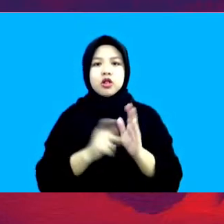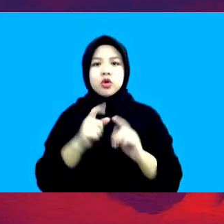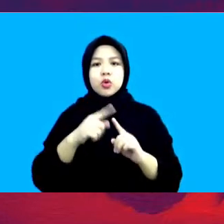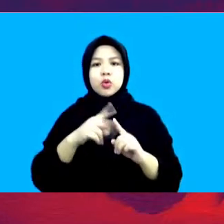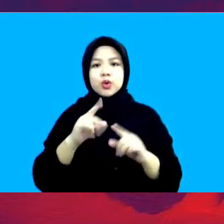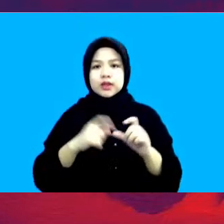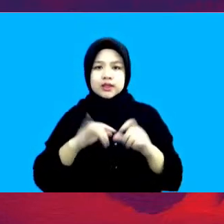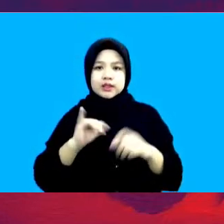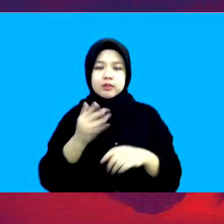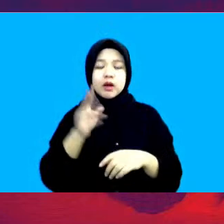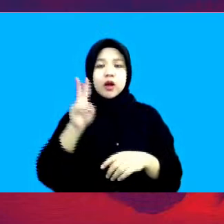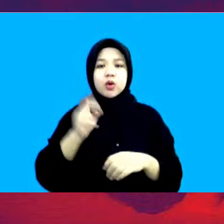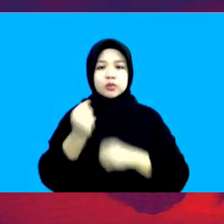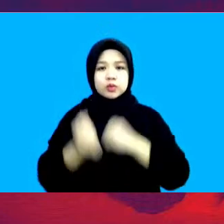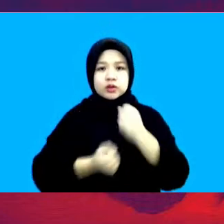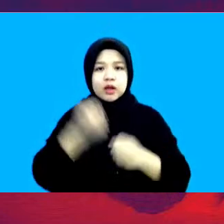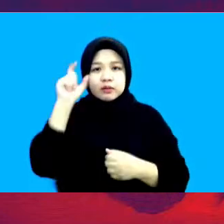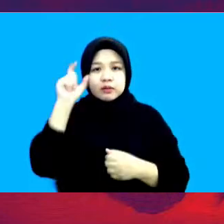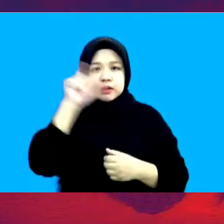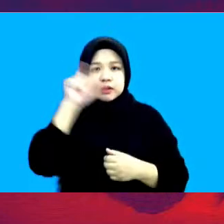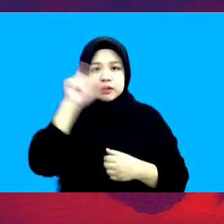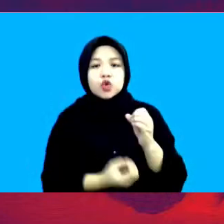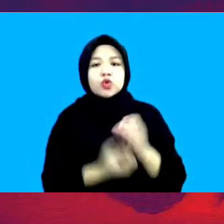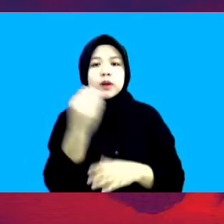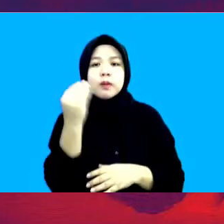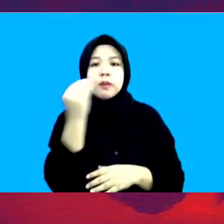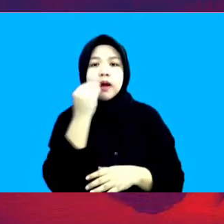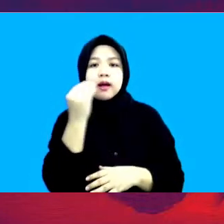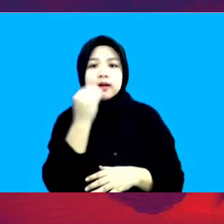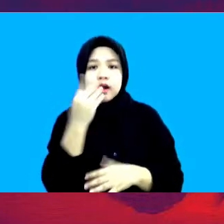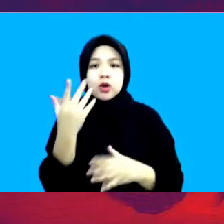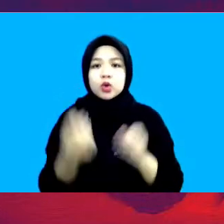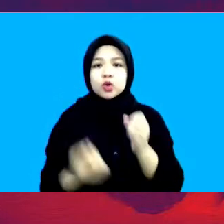find supplies for food and energy,